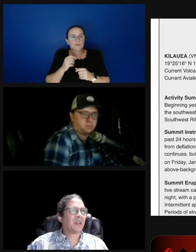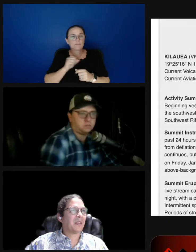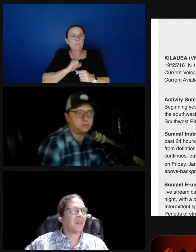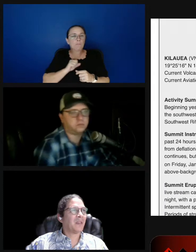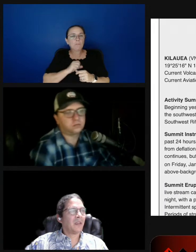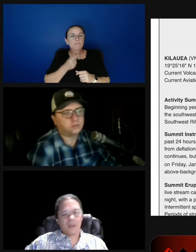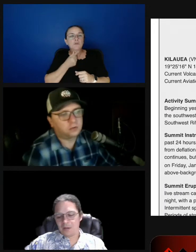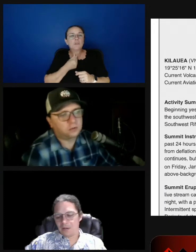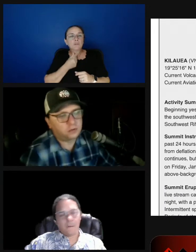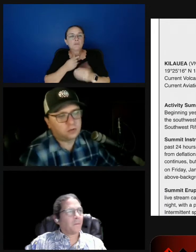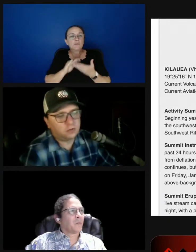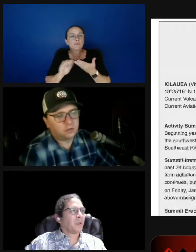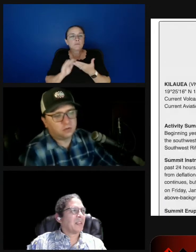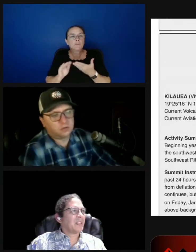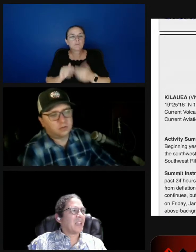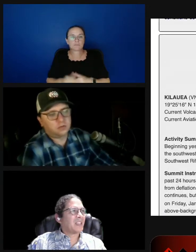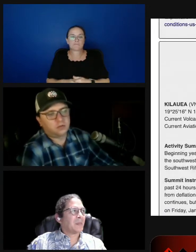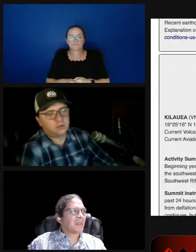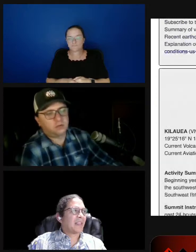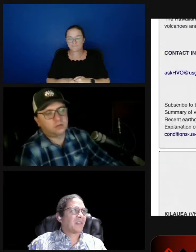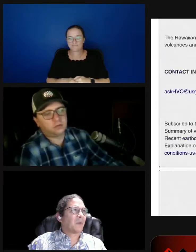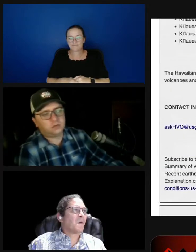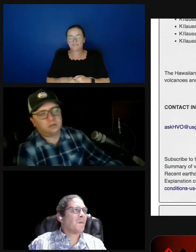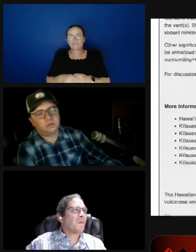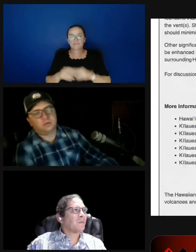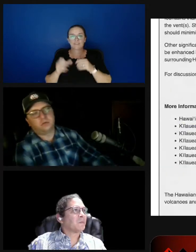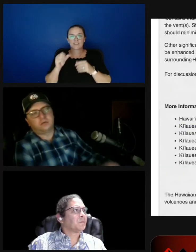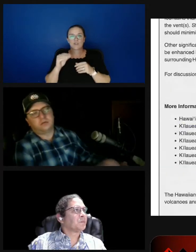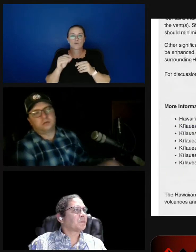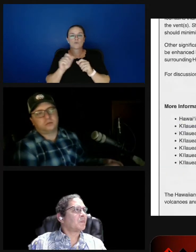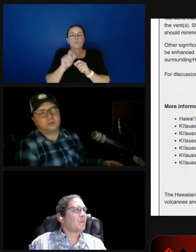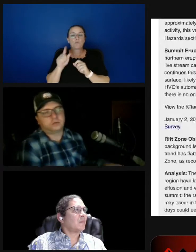was the beginning signs besides the glow.